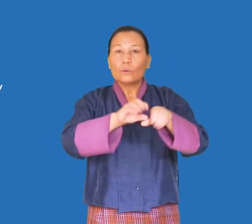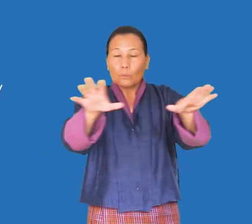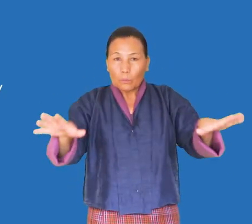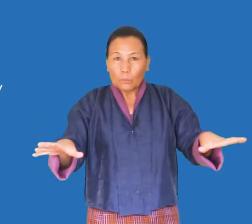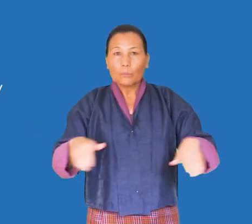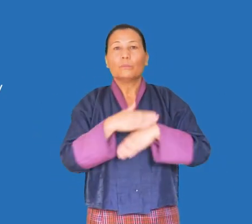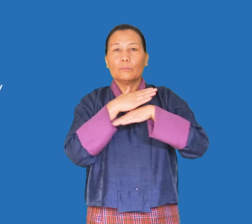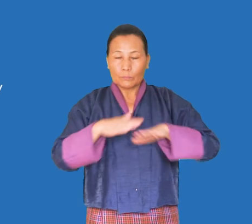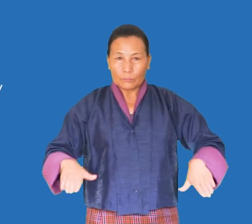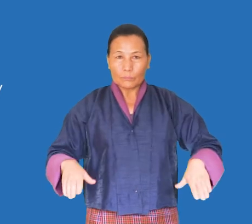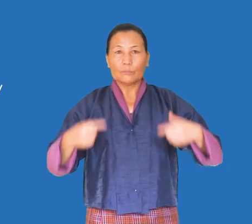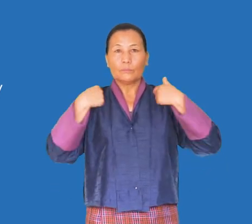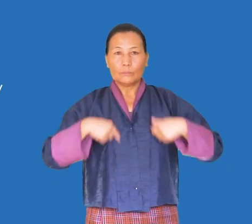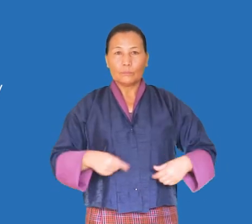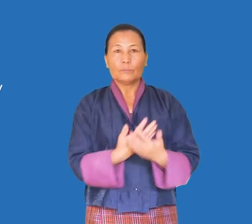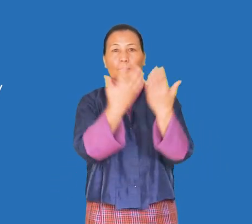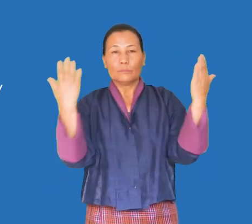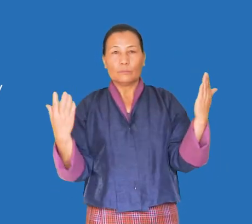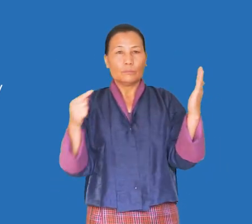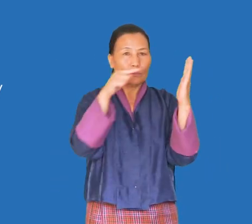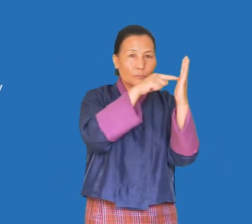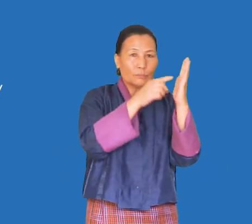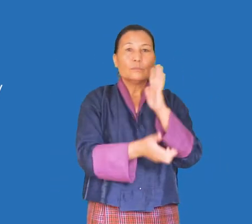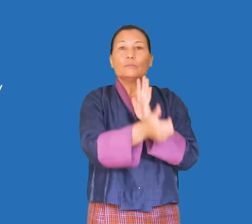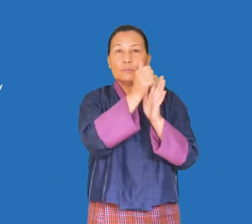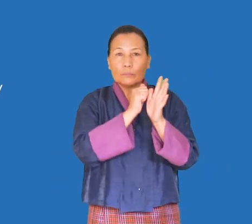Be accountable for what you say.